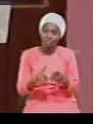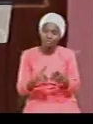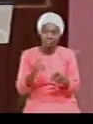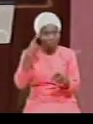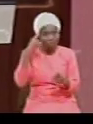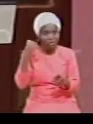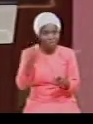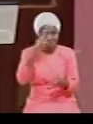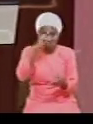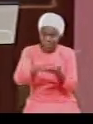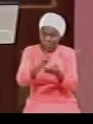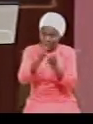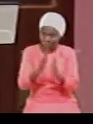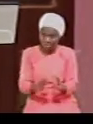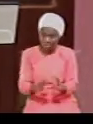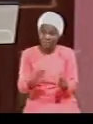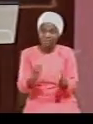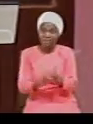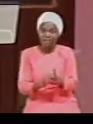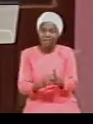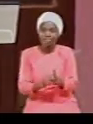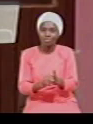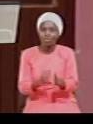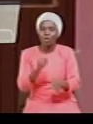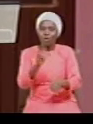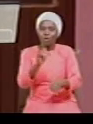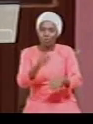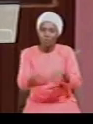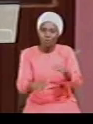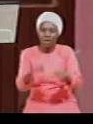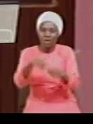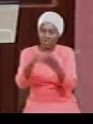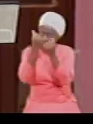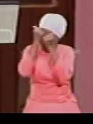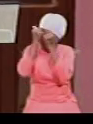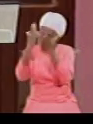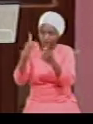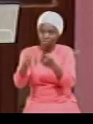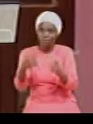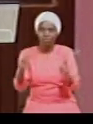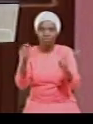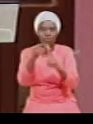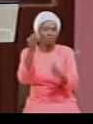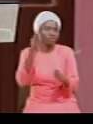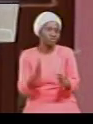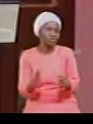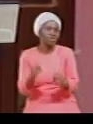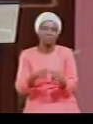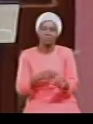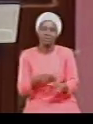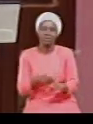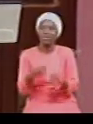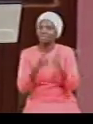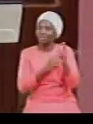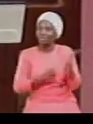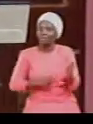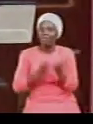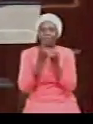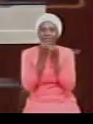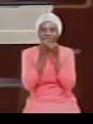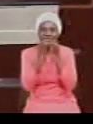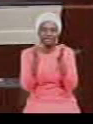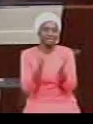believer that walks in obedience to the word of God every time. The Lord cherishes